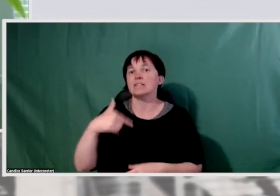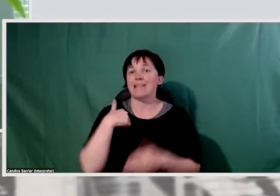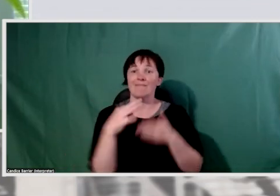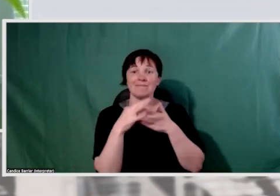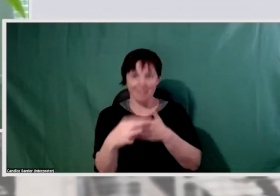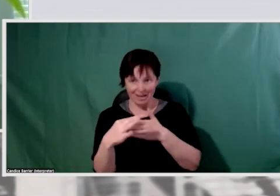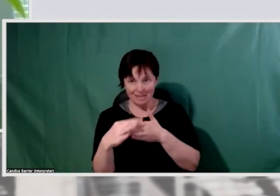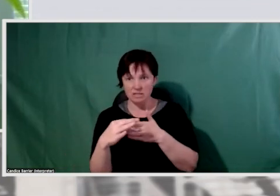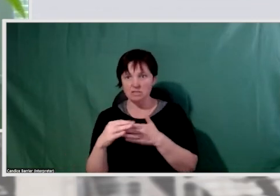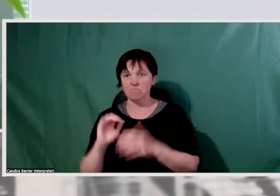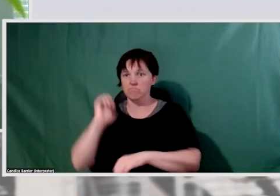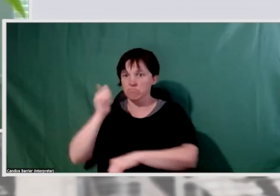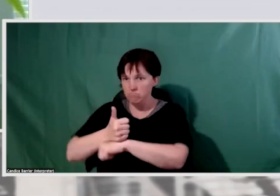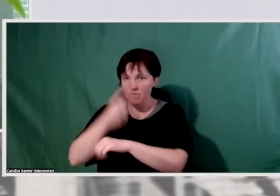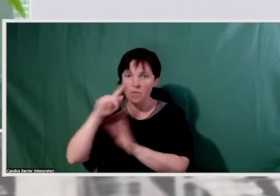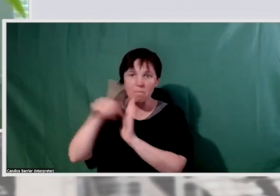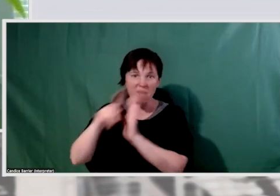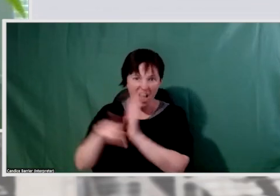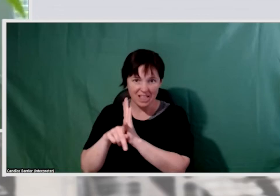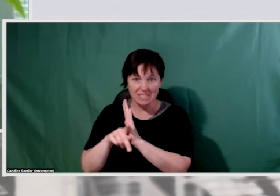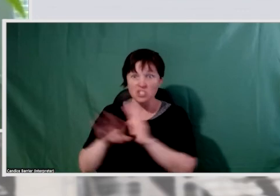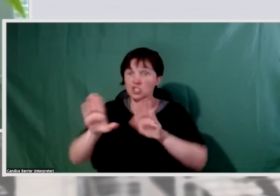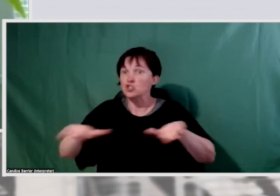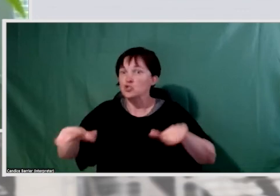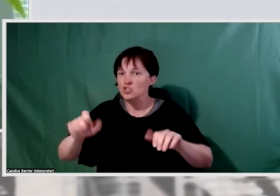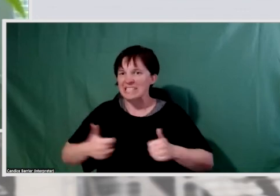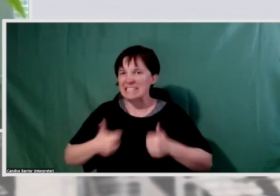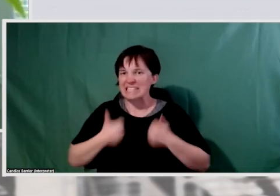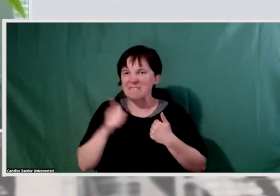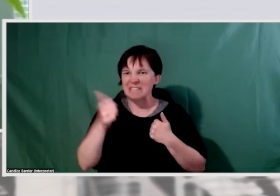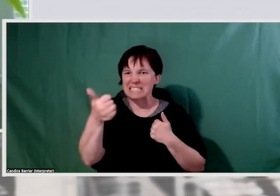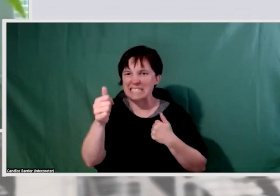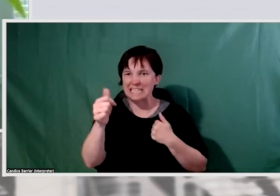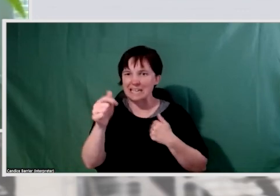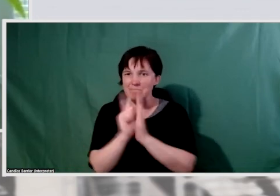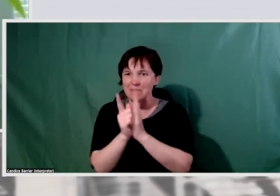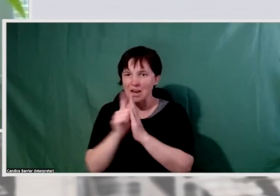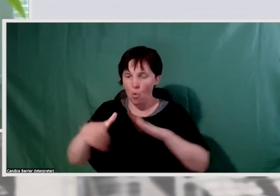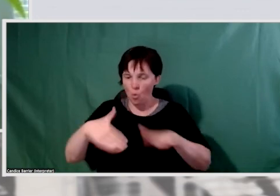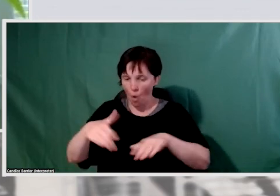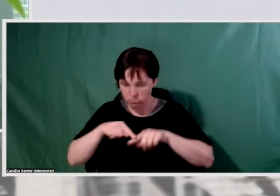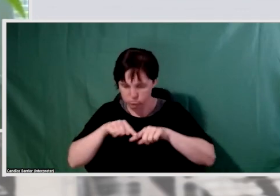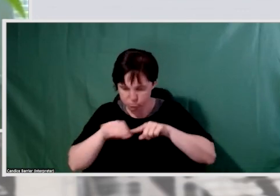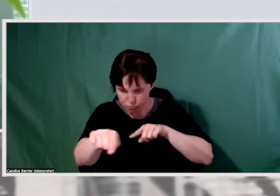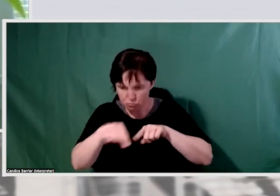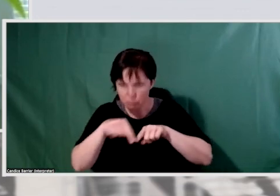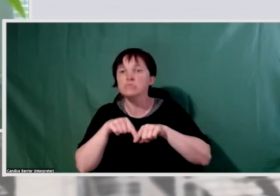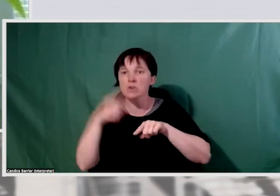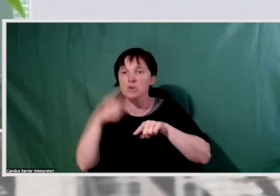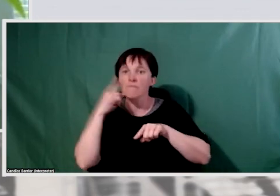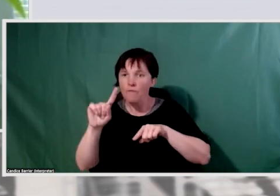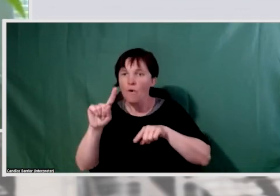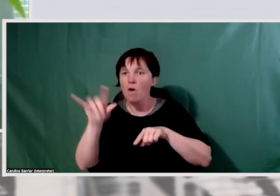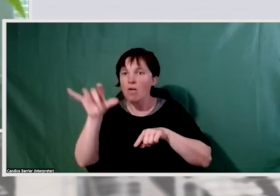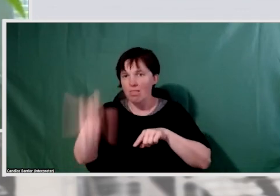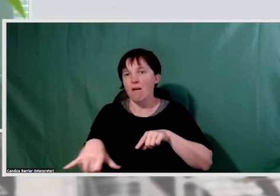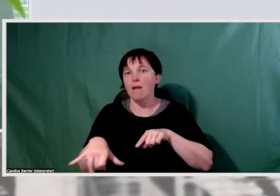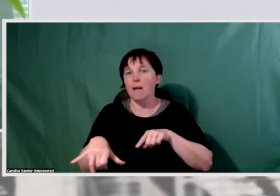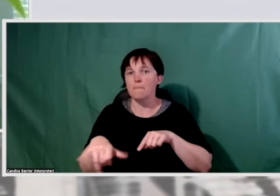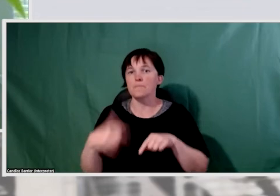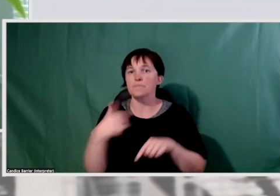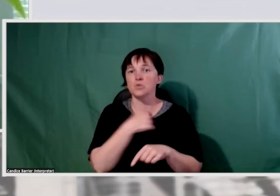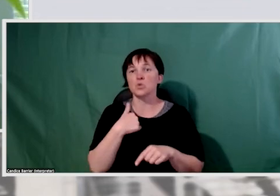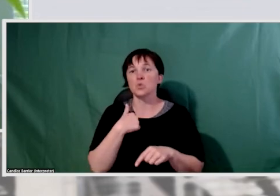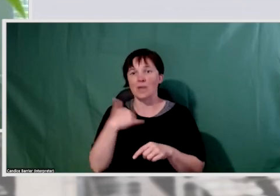policy-wise that children should live within a 10-minute walk of a park. So that kind of stuff, whenever we get proposals that meet